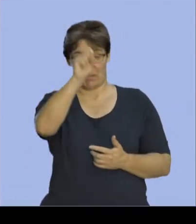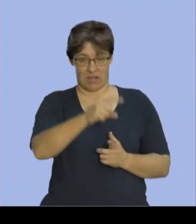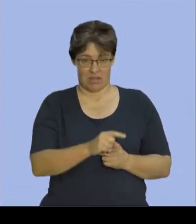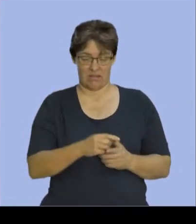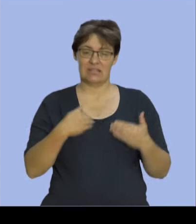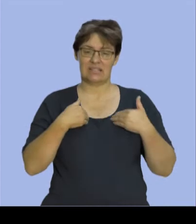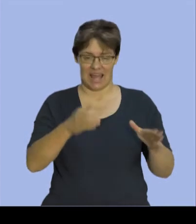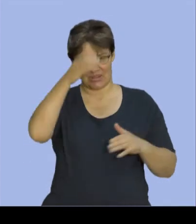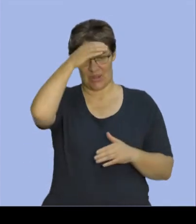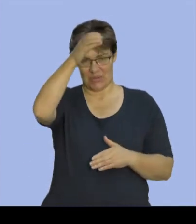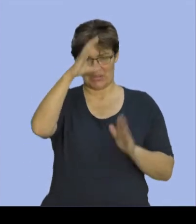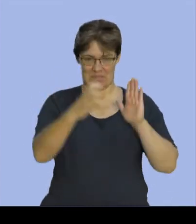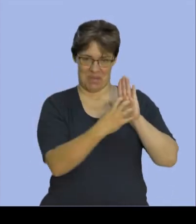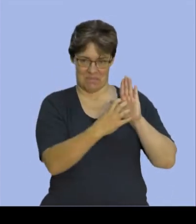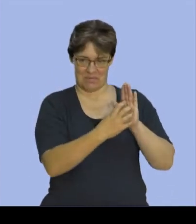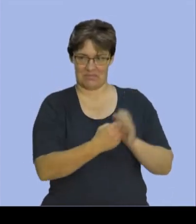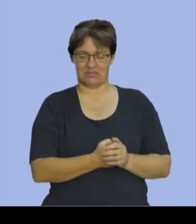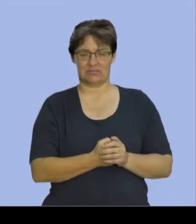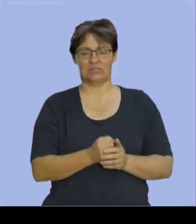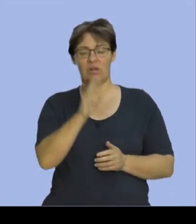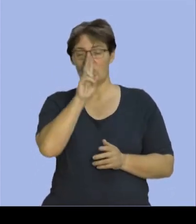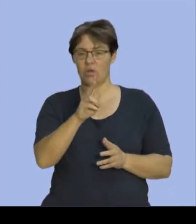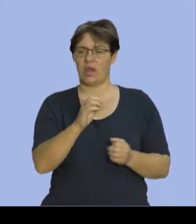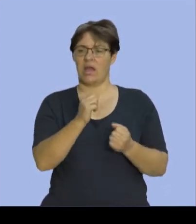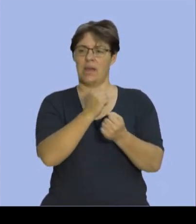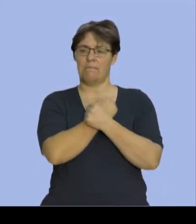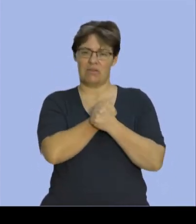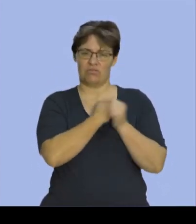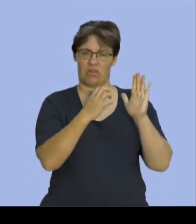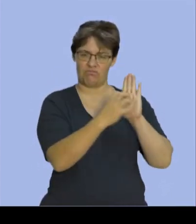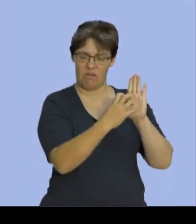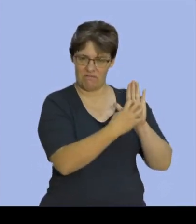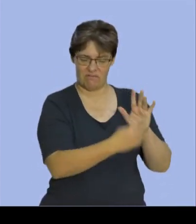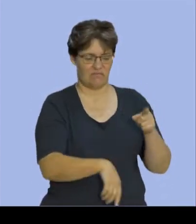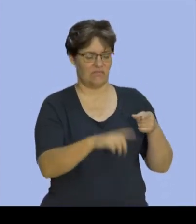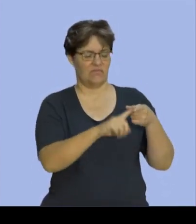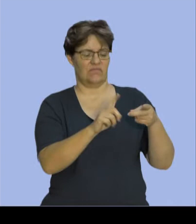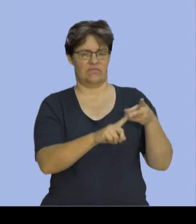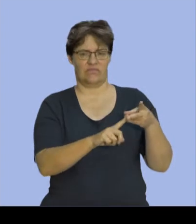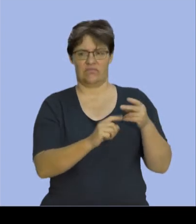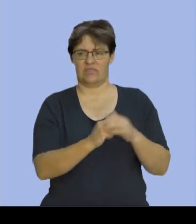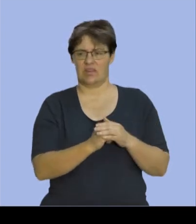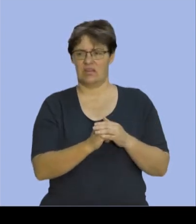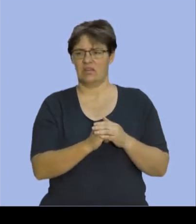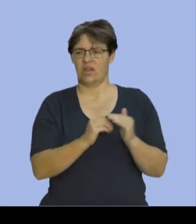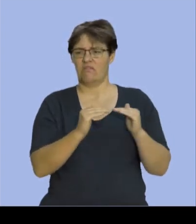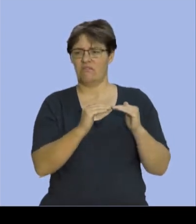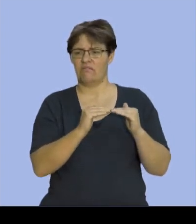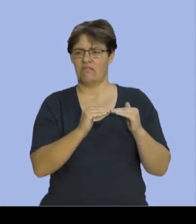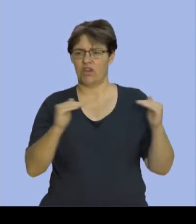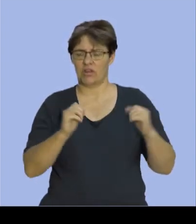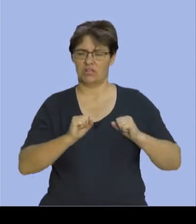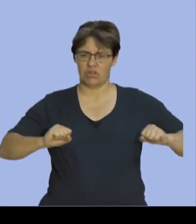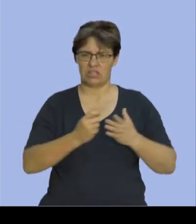start with our concept map. We're going to look at what we call the parent graphs. There's going to be a vertical stretch of that and a